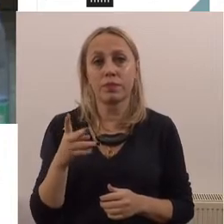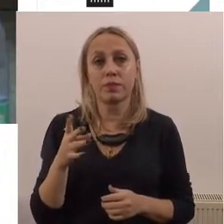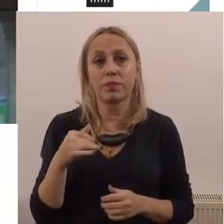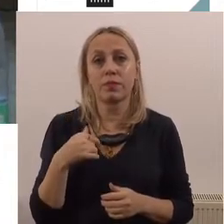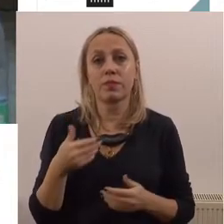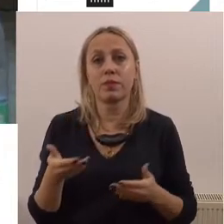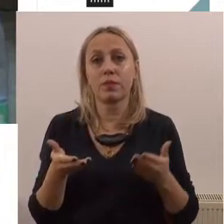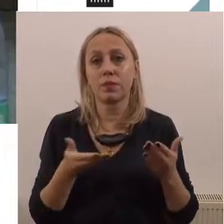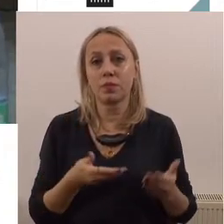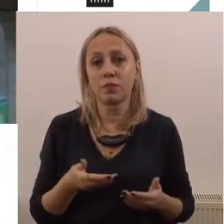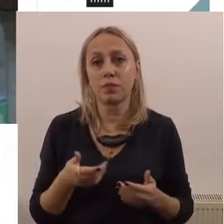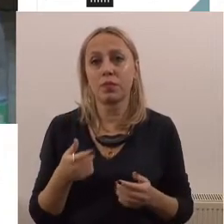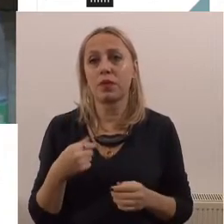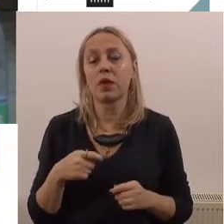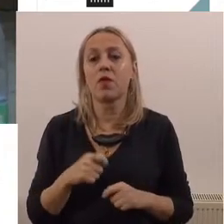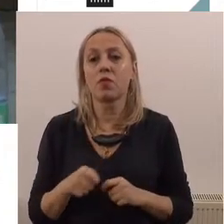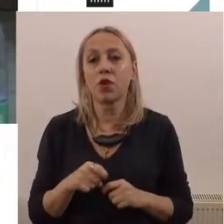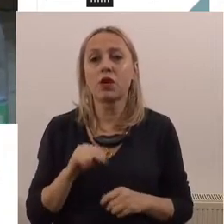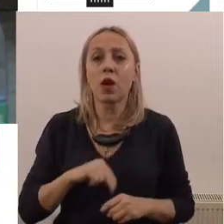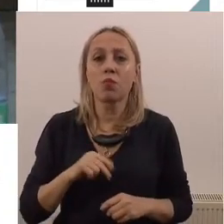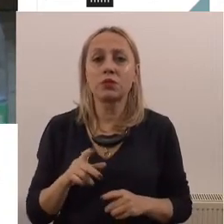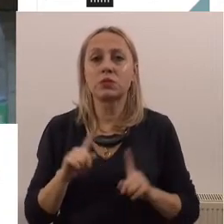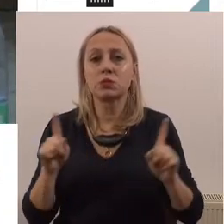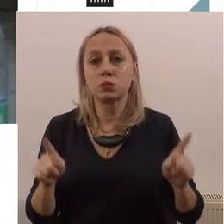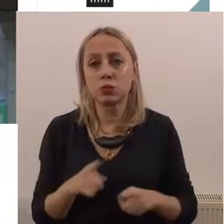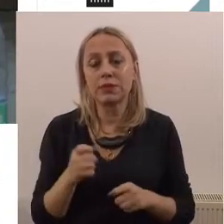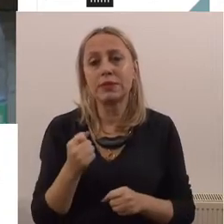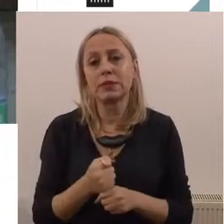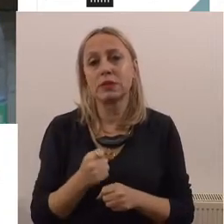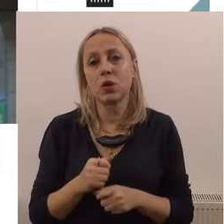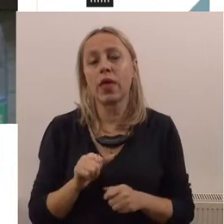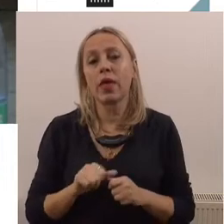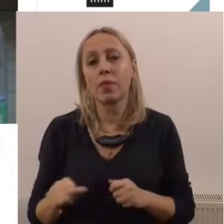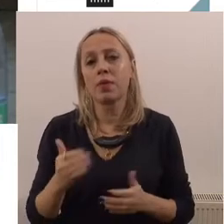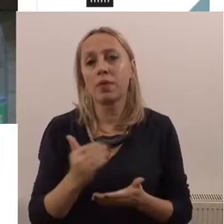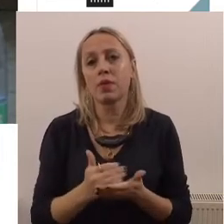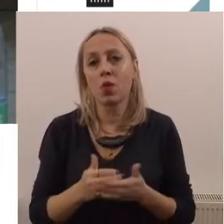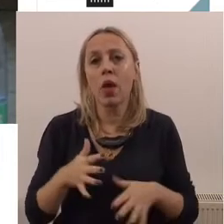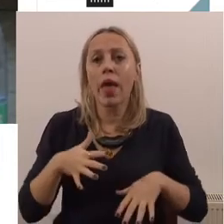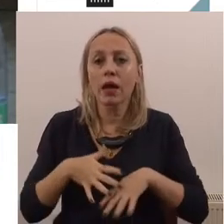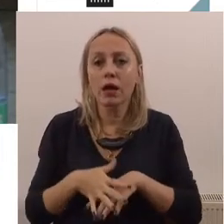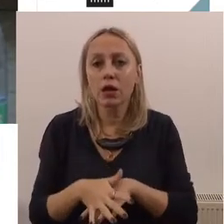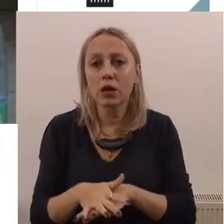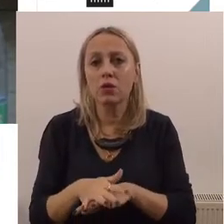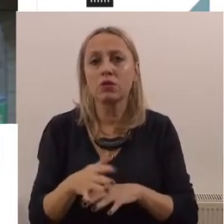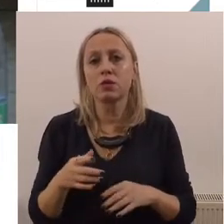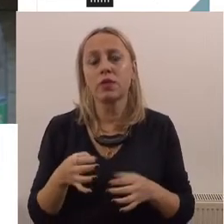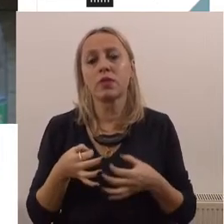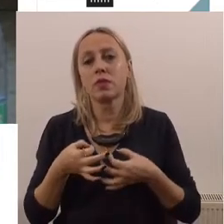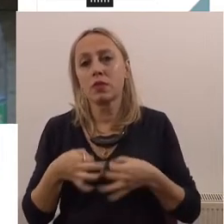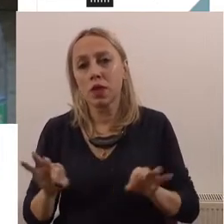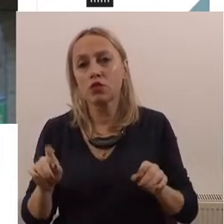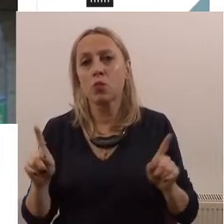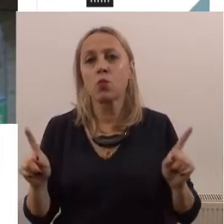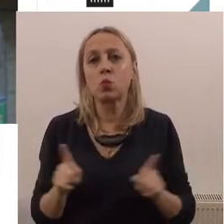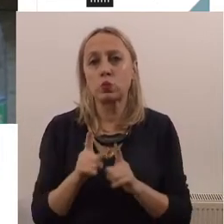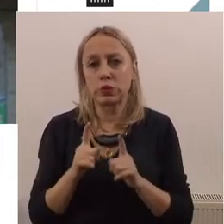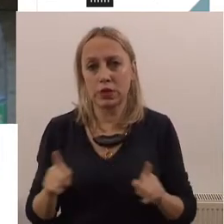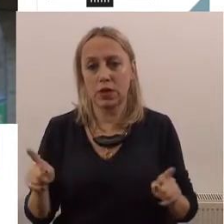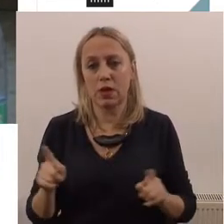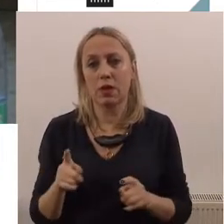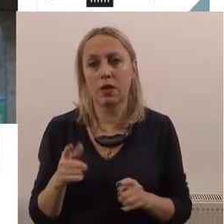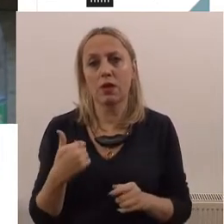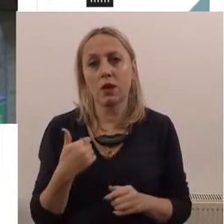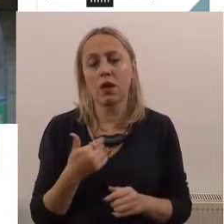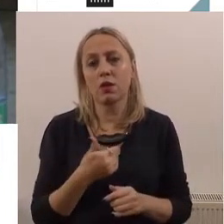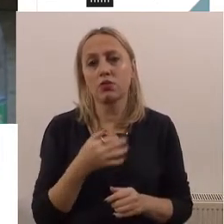2018. The OMK Uchastie Charity Foundation invited me to arrange this inclusivity